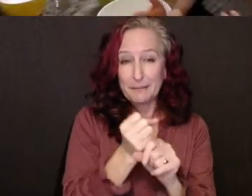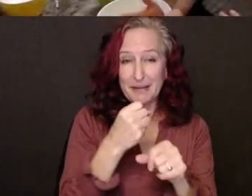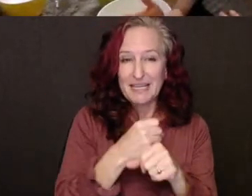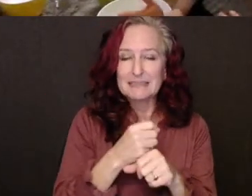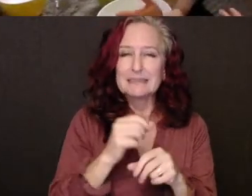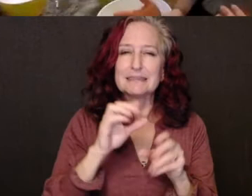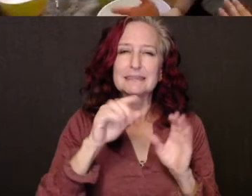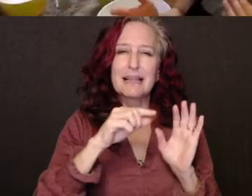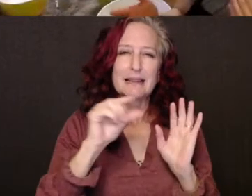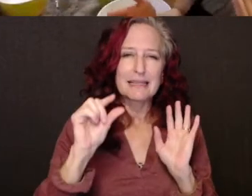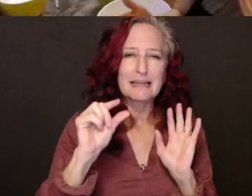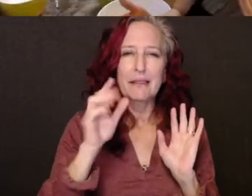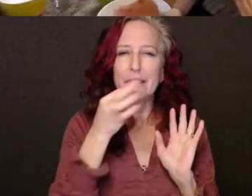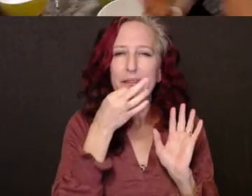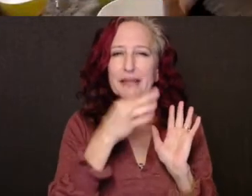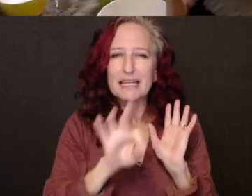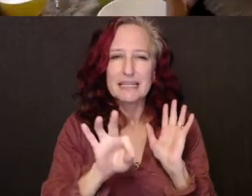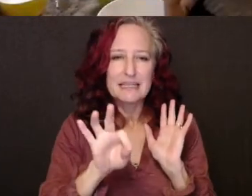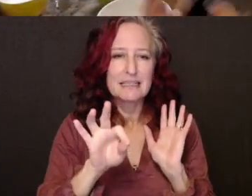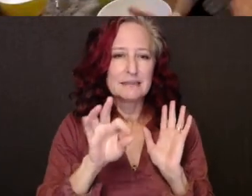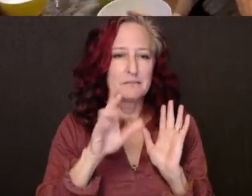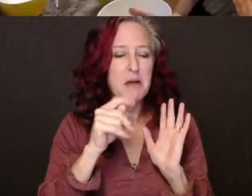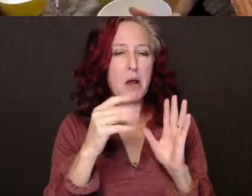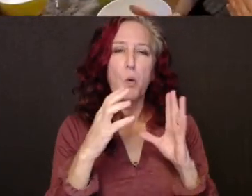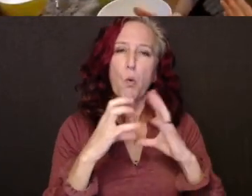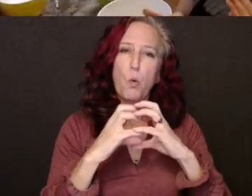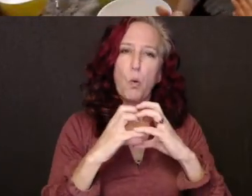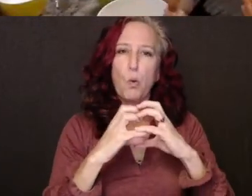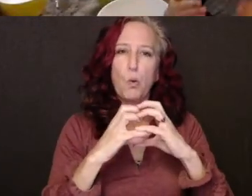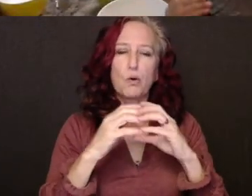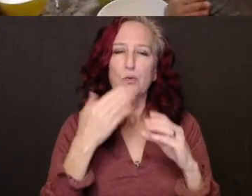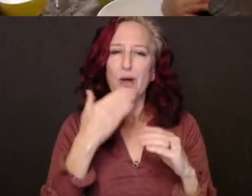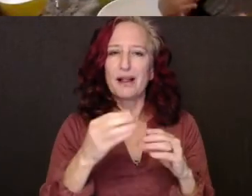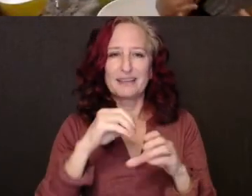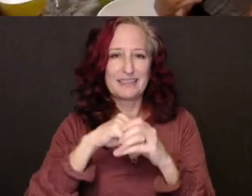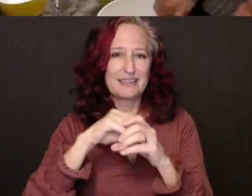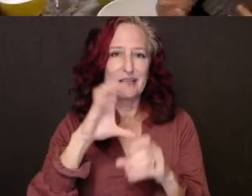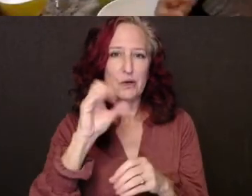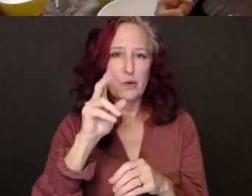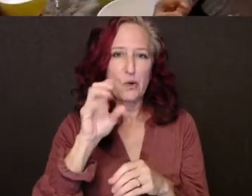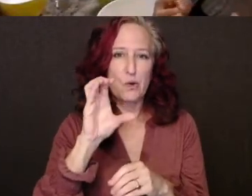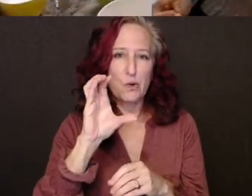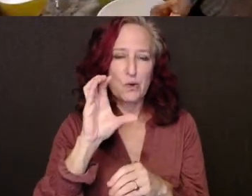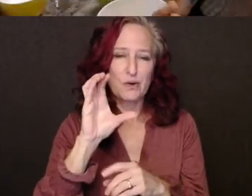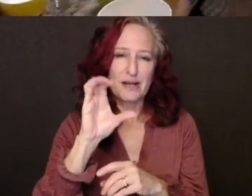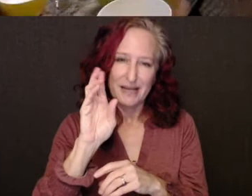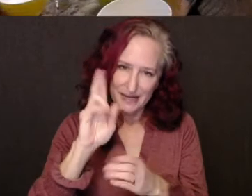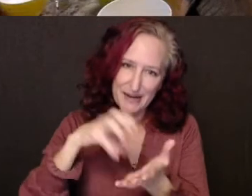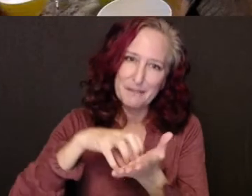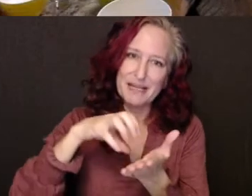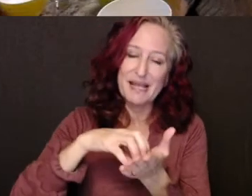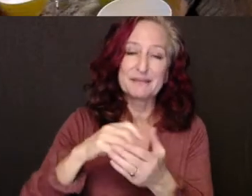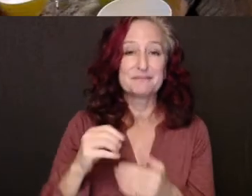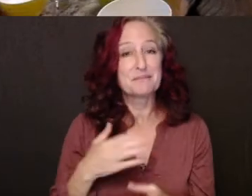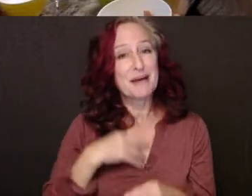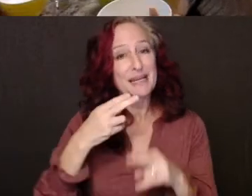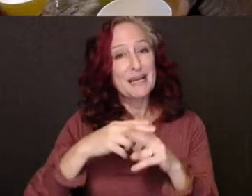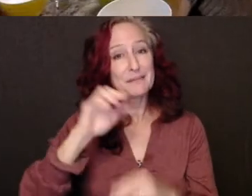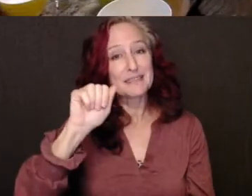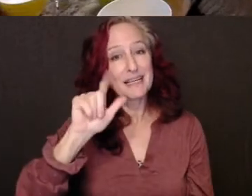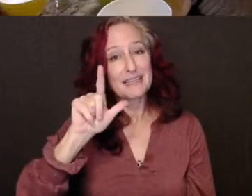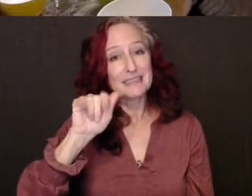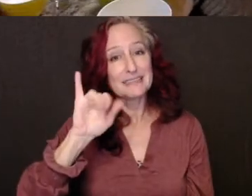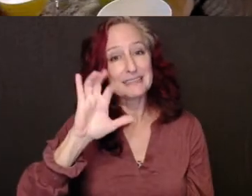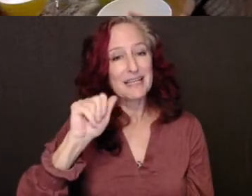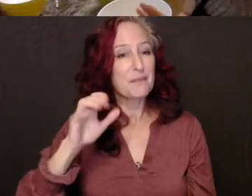if you just have everything at just the right temperature and the right timing, it holds up really nicely. It can be nice and